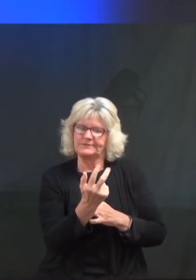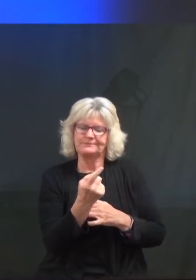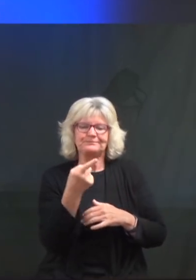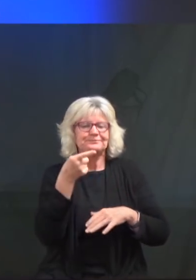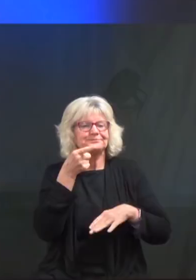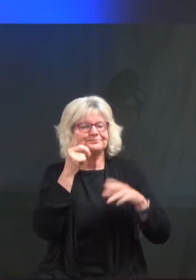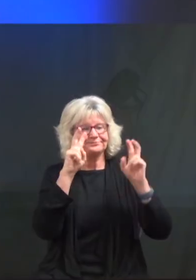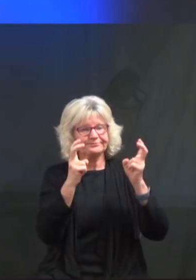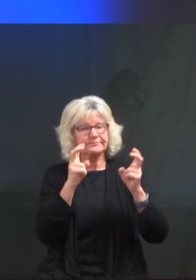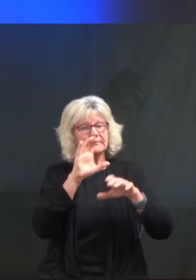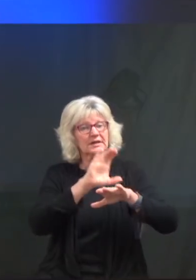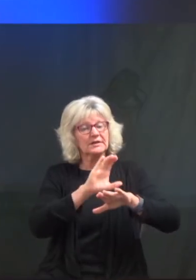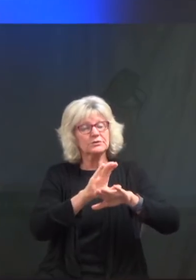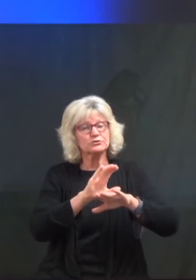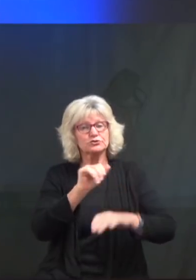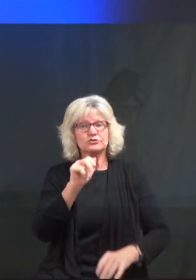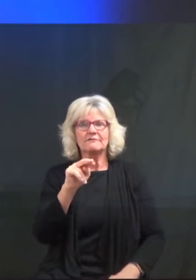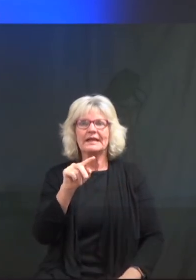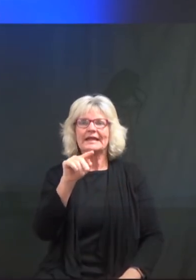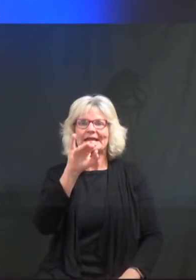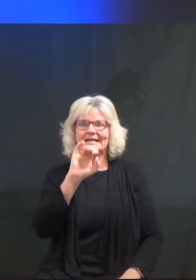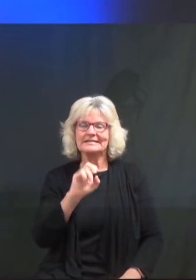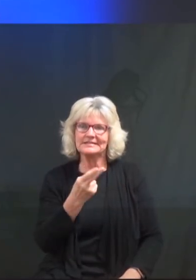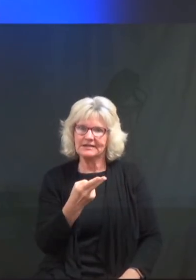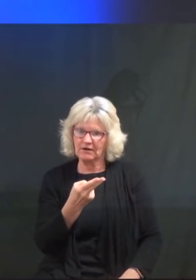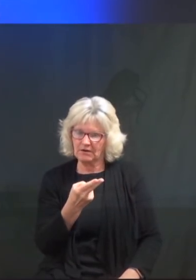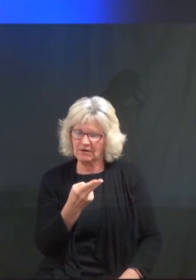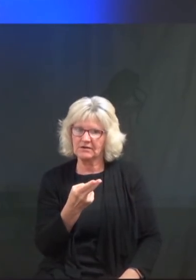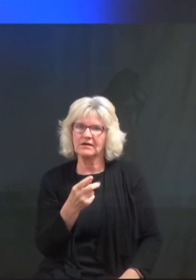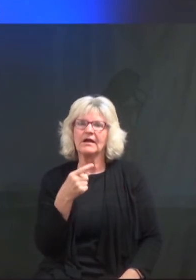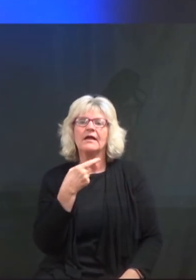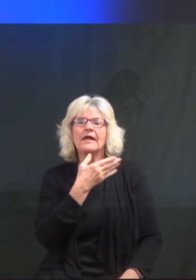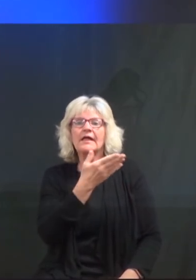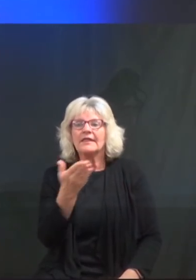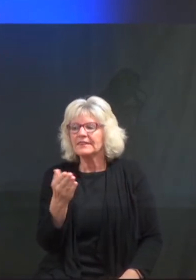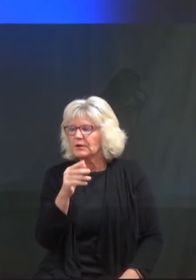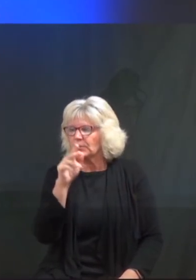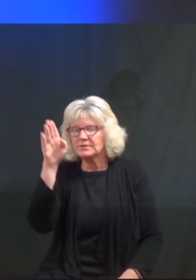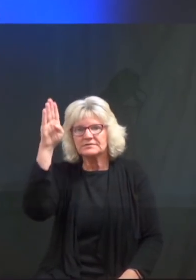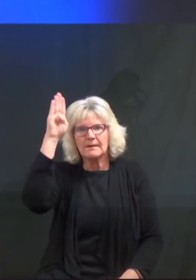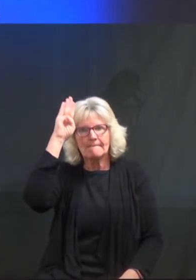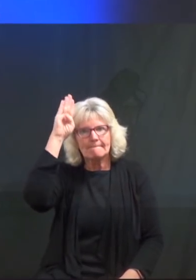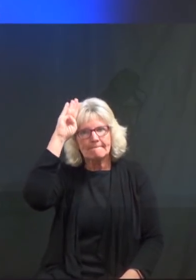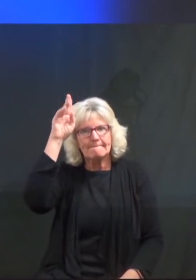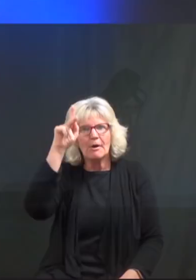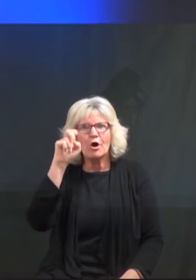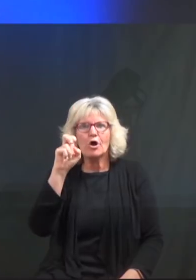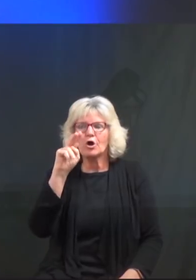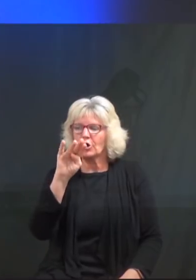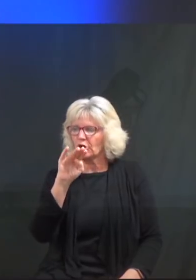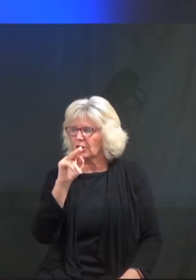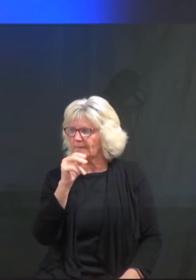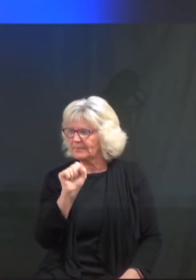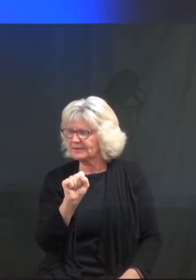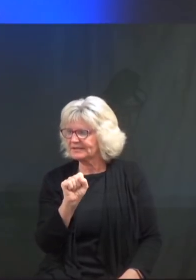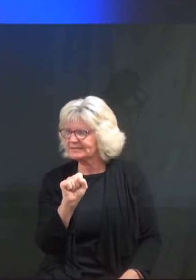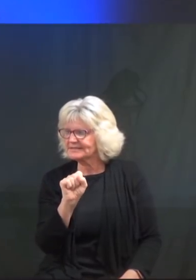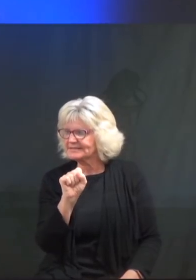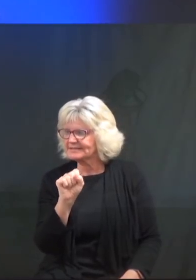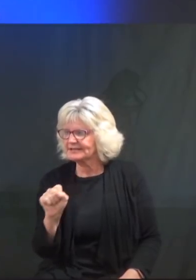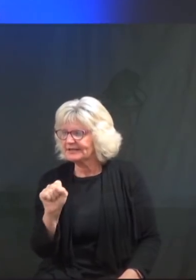of Antioch prophets and teachers, Barnabas, Simon, who was called Niger, Lucius of